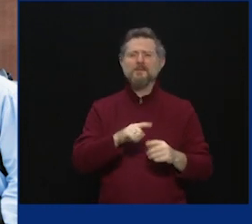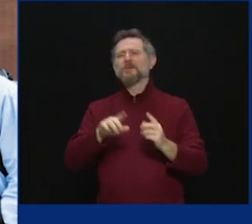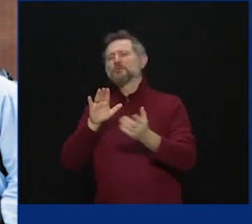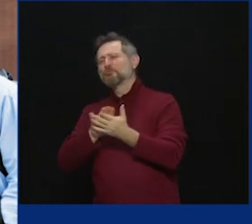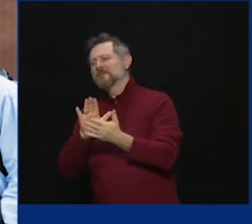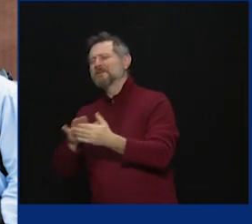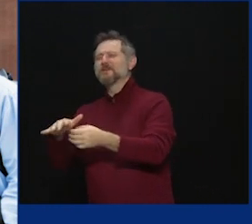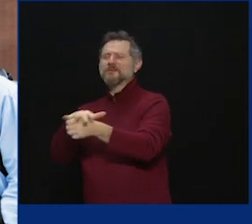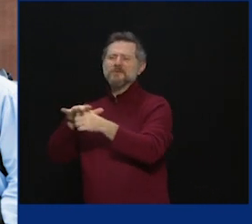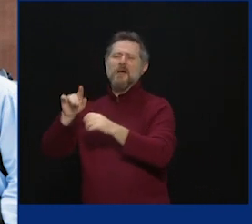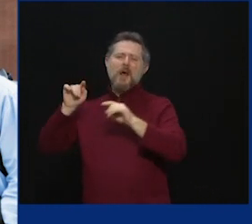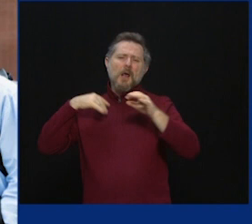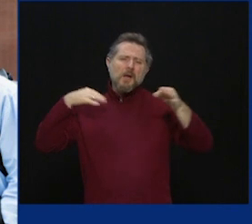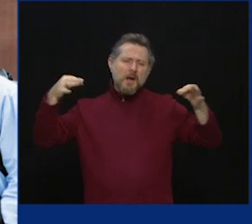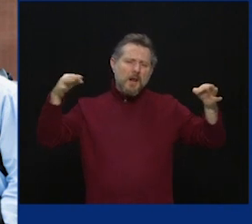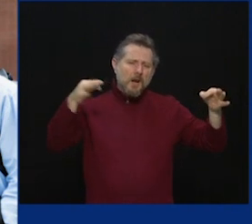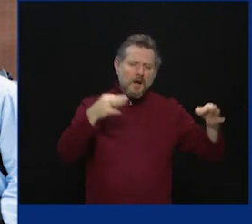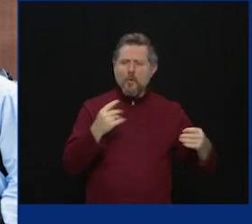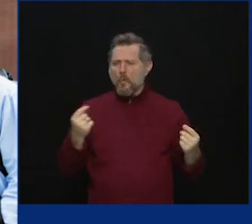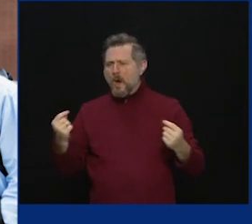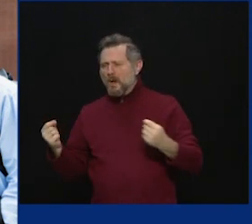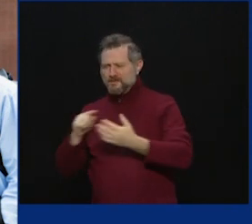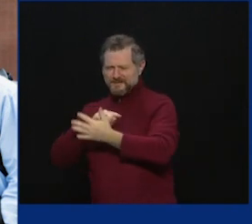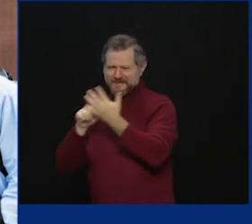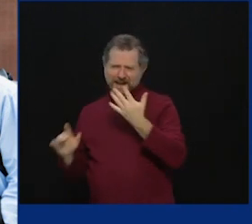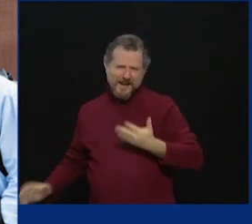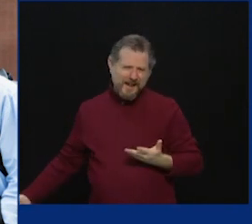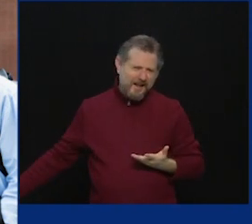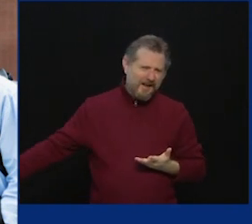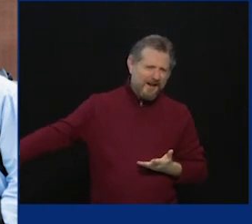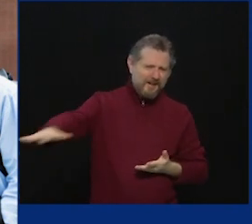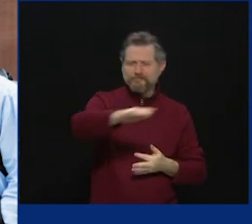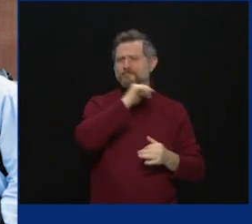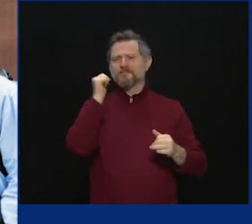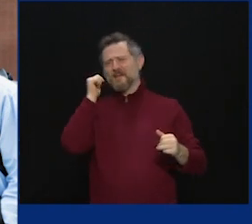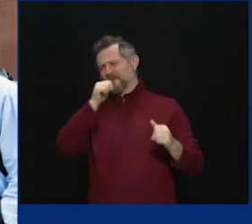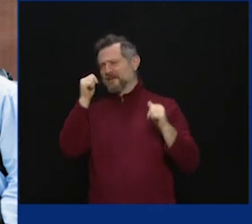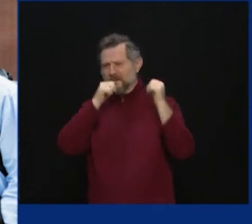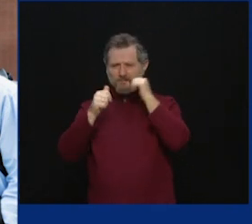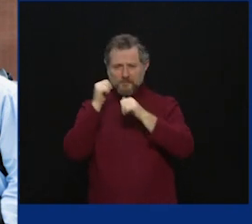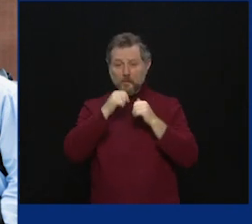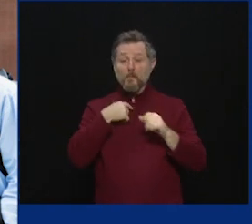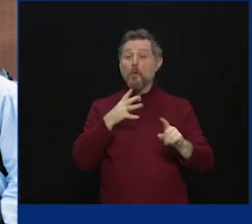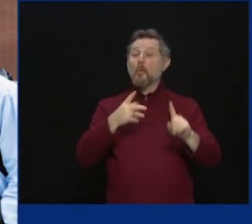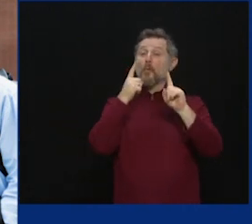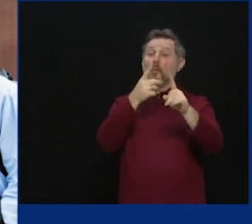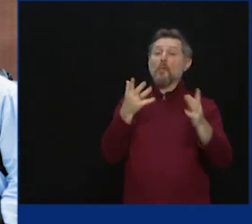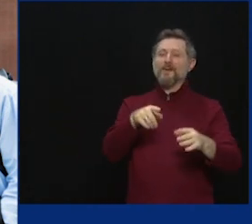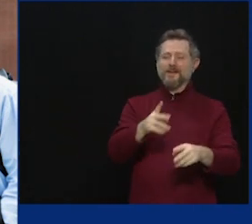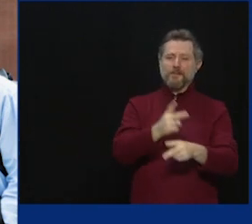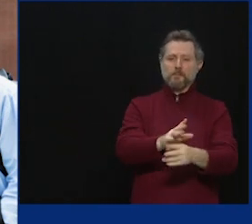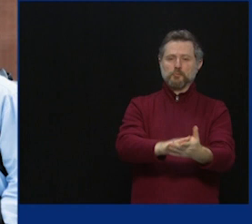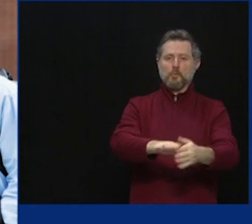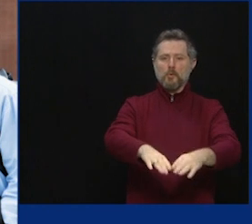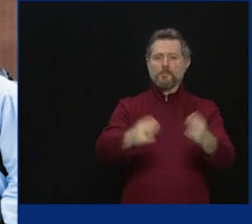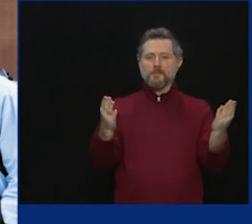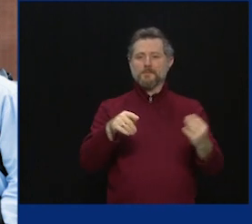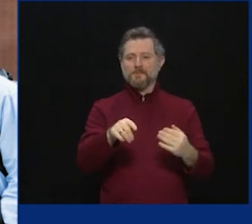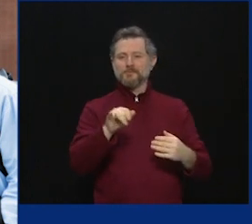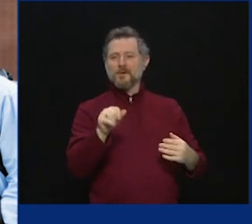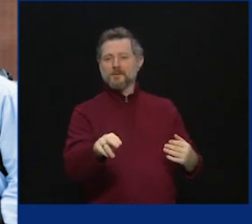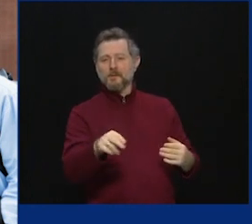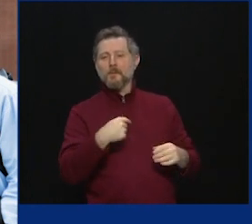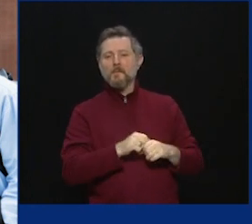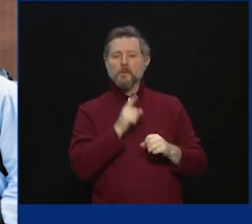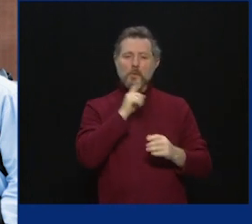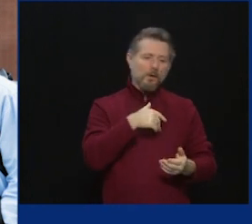partners together, working around the clock to make sure that when school starts, we have the tests to be able to give to the schools. So